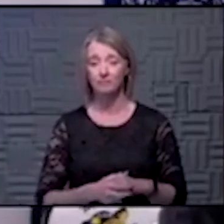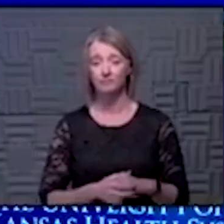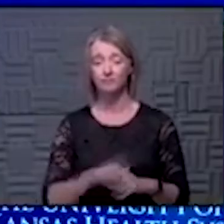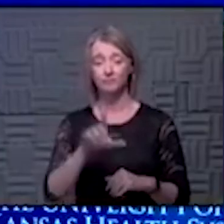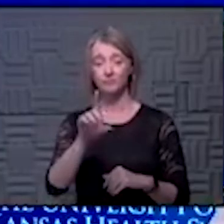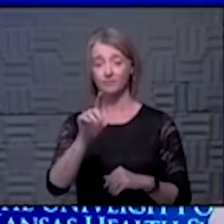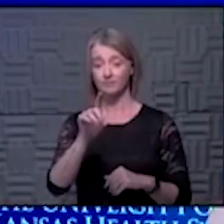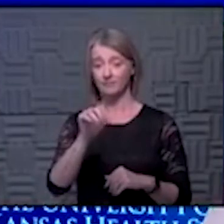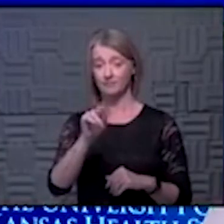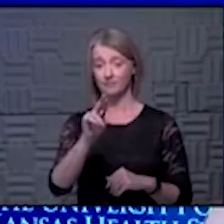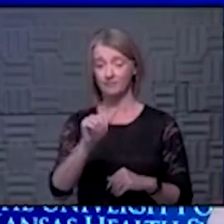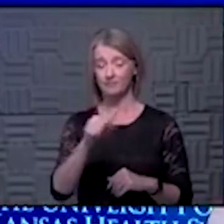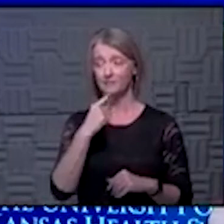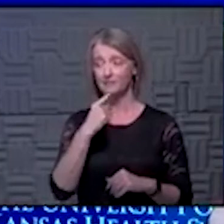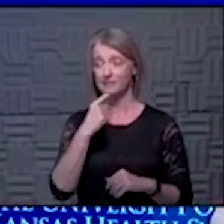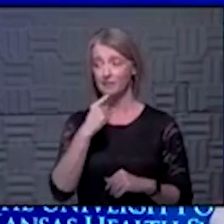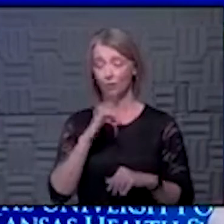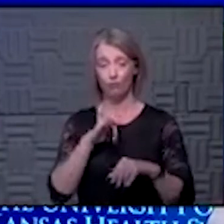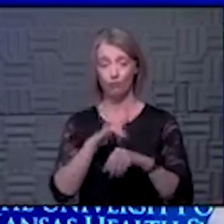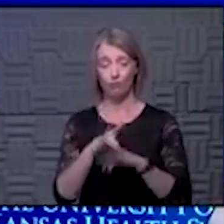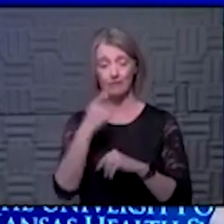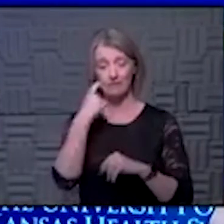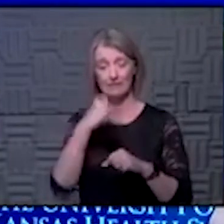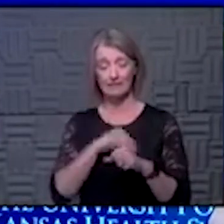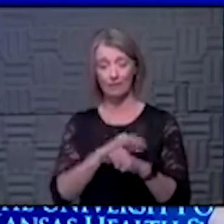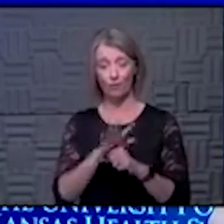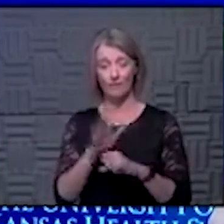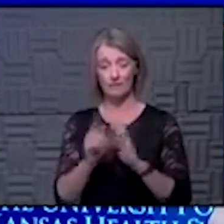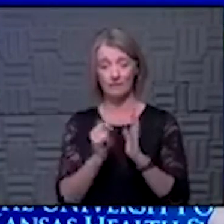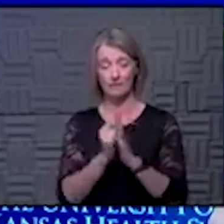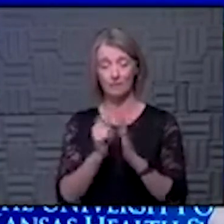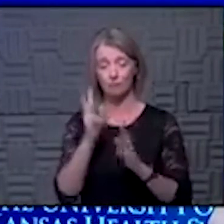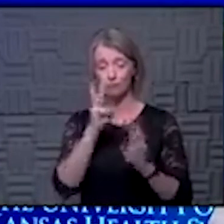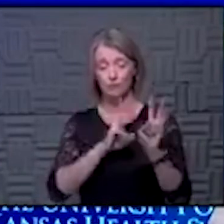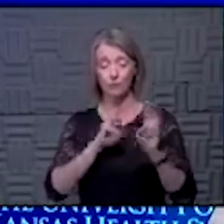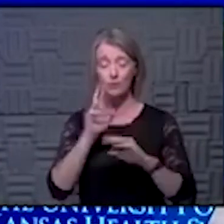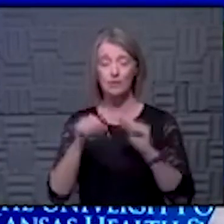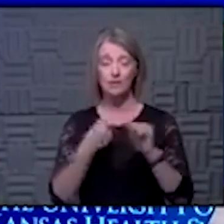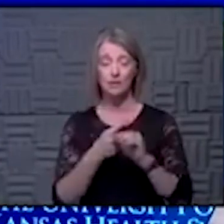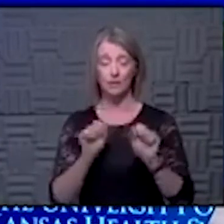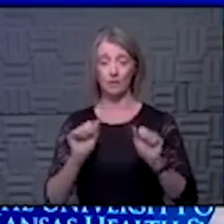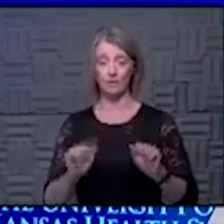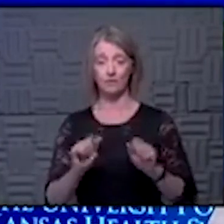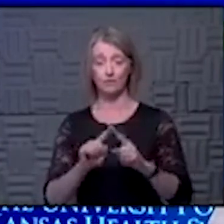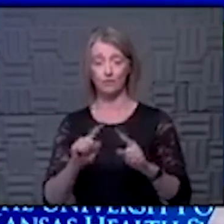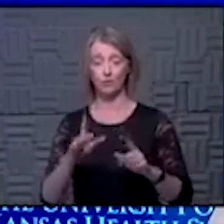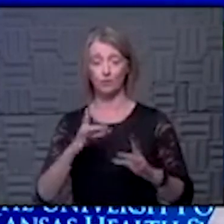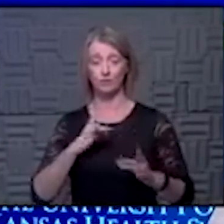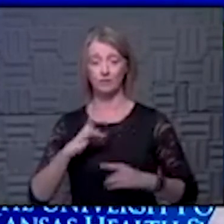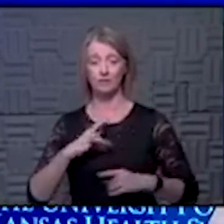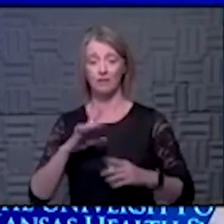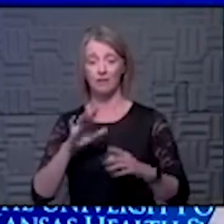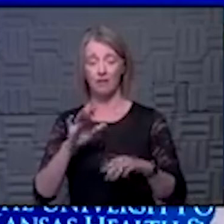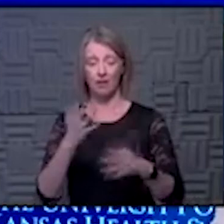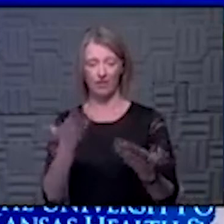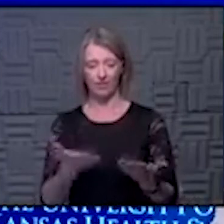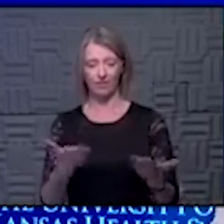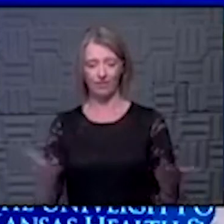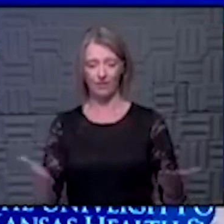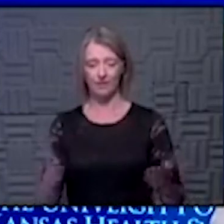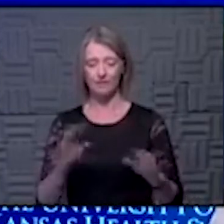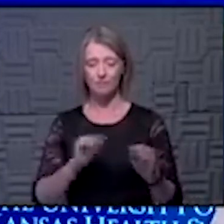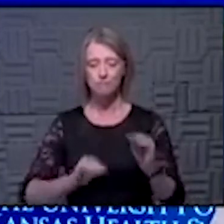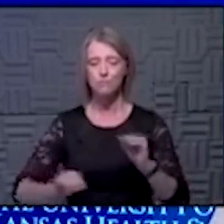Dana, I'd say early on in the pandemic, we were really worried about the potential for transmission on inanimate objects and